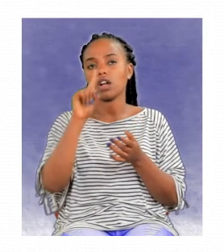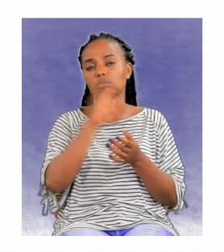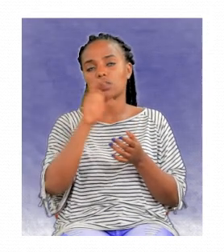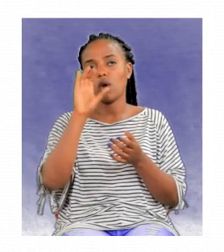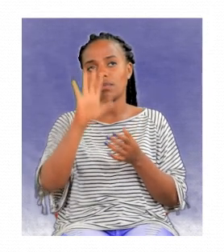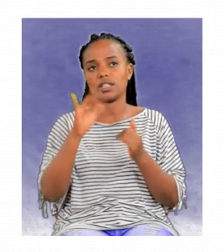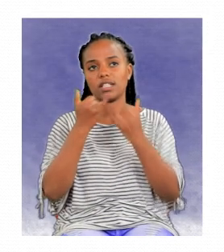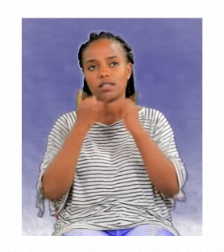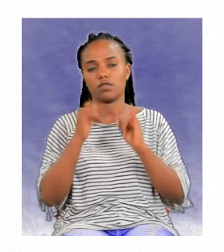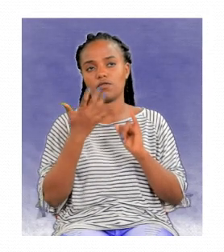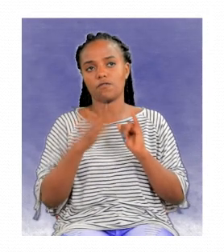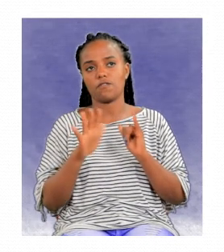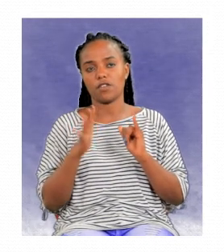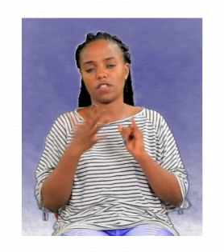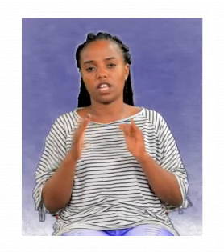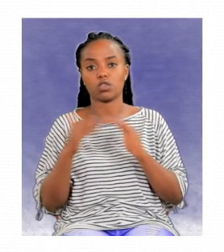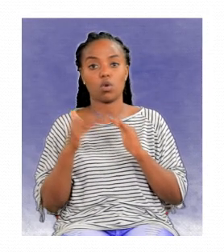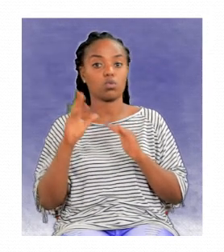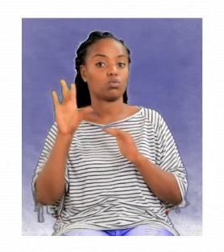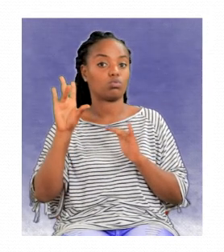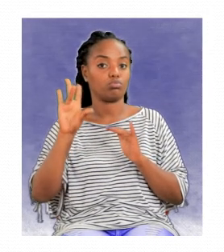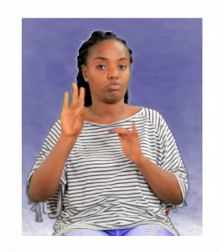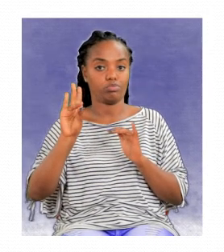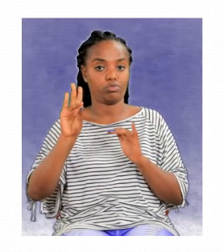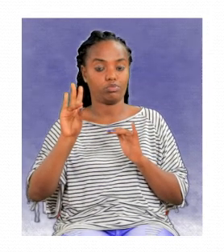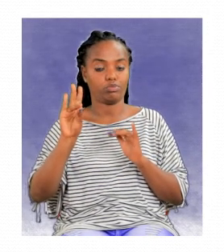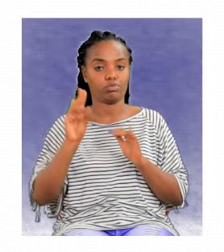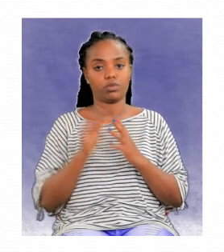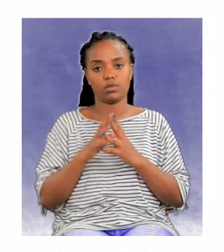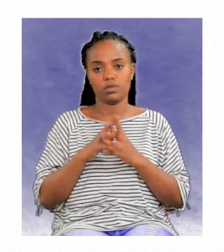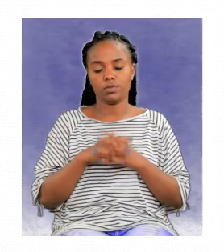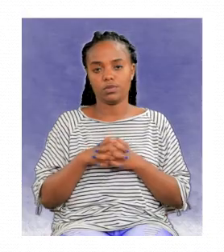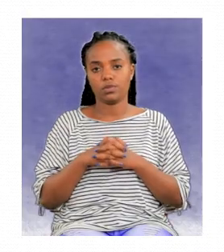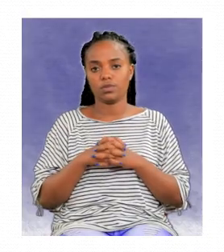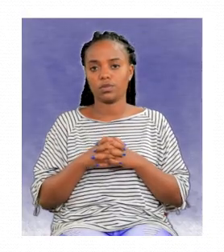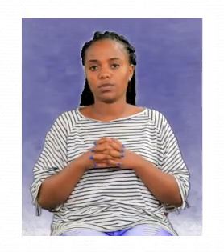So, 105 divided by 15 gives you 7.